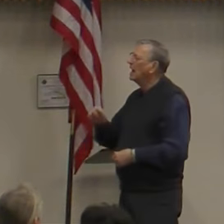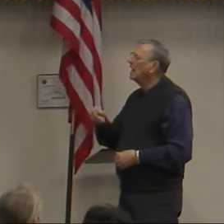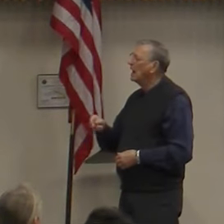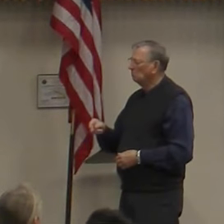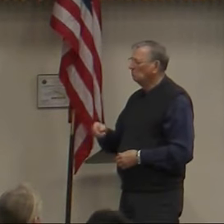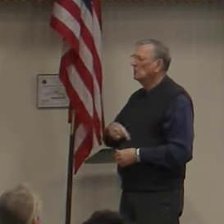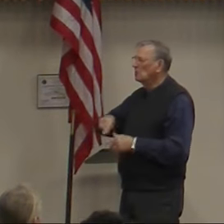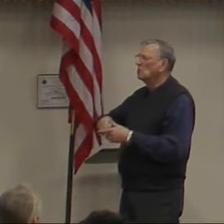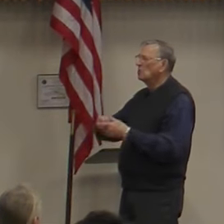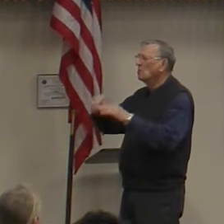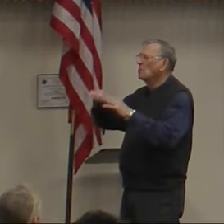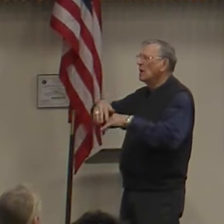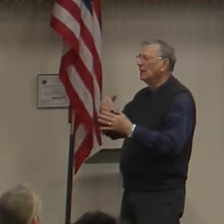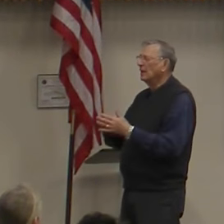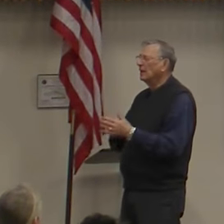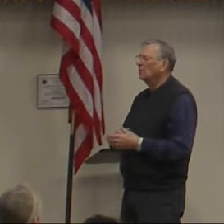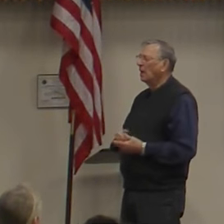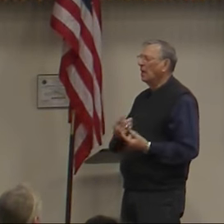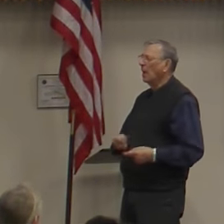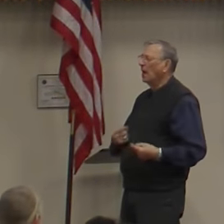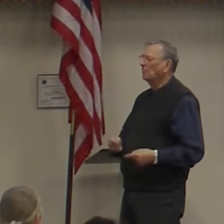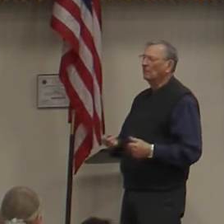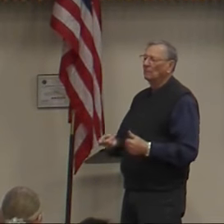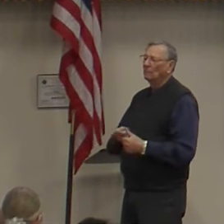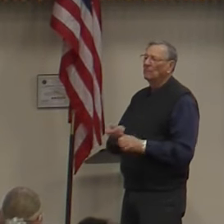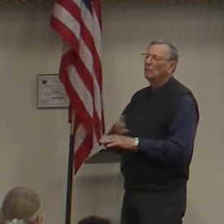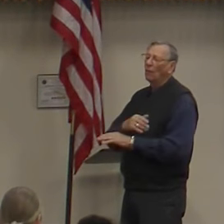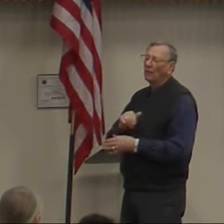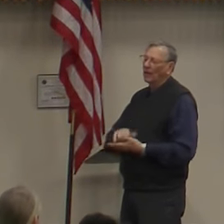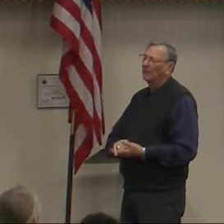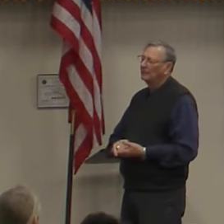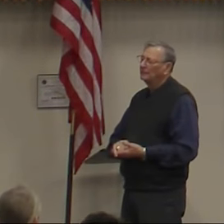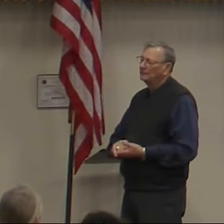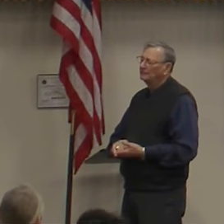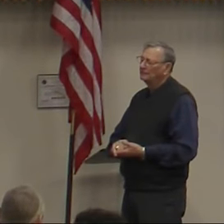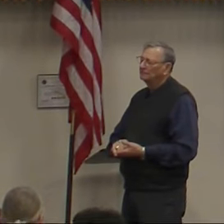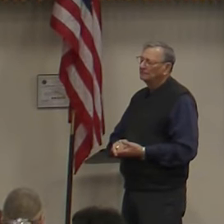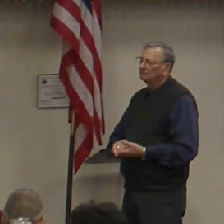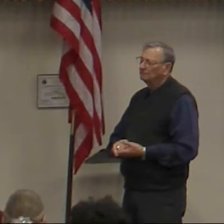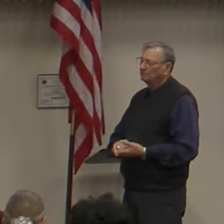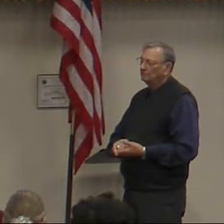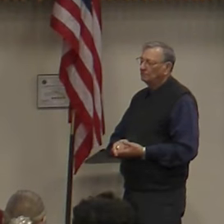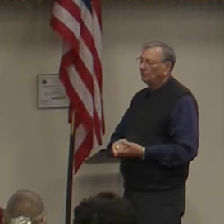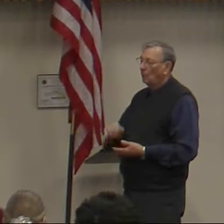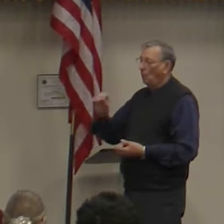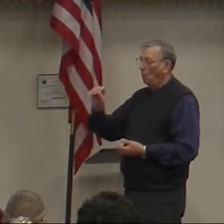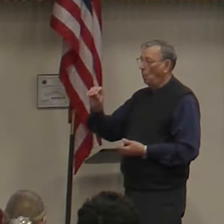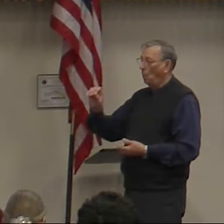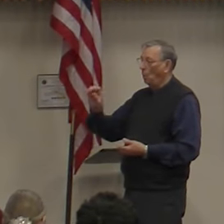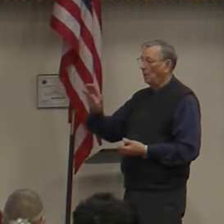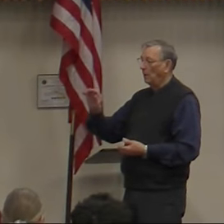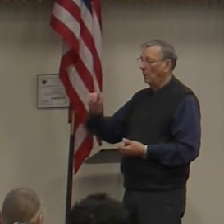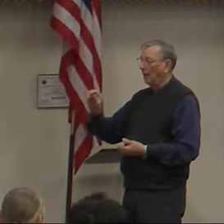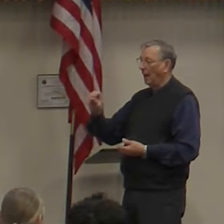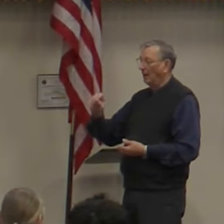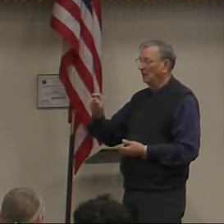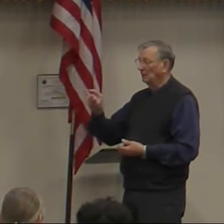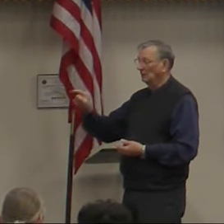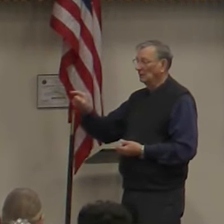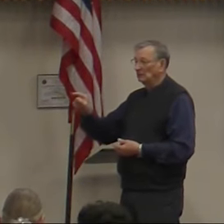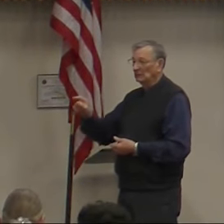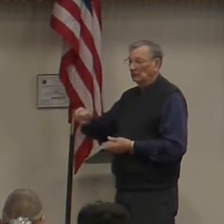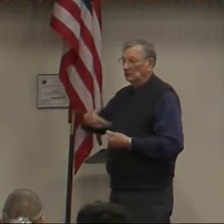rain. But there are some things that are going to have to happen before that. And Obadiah is over the house of